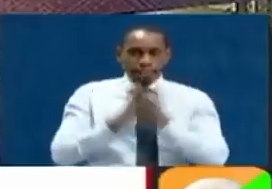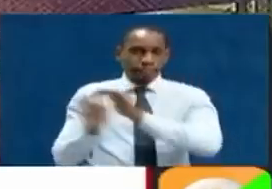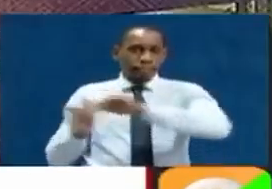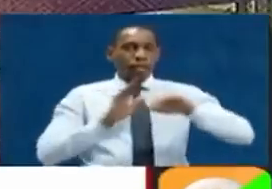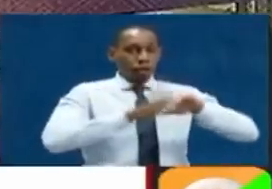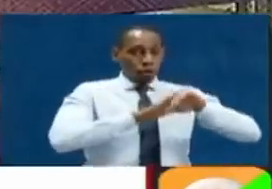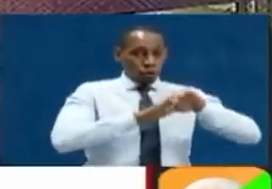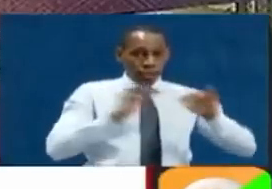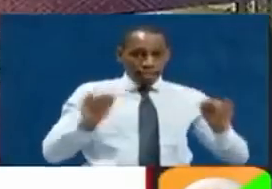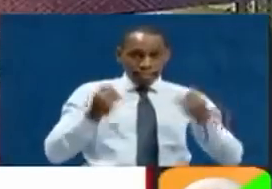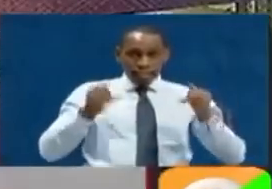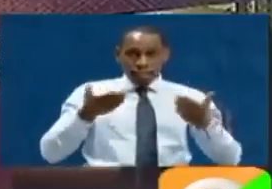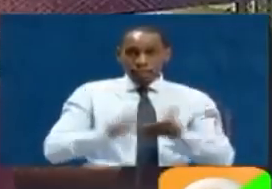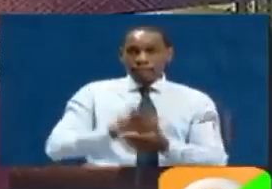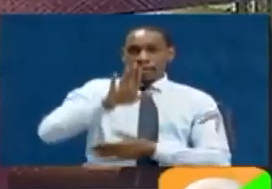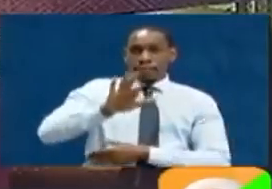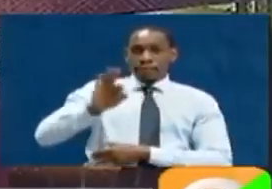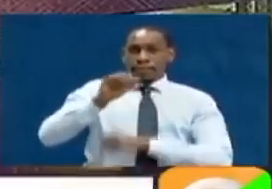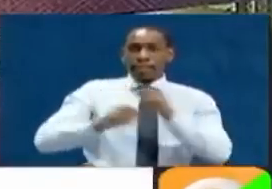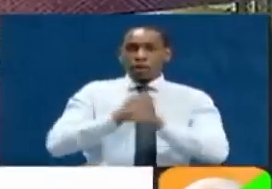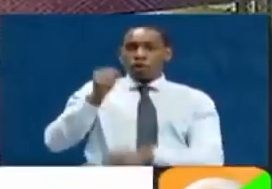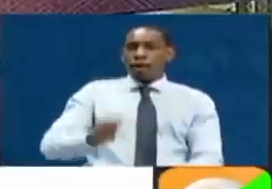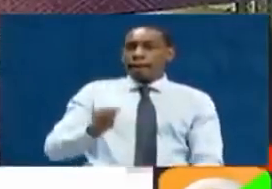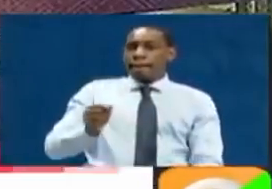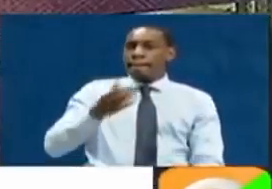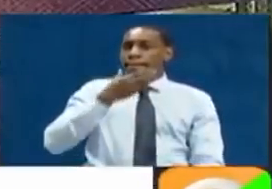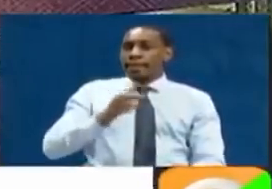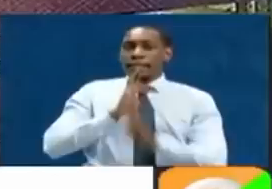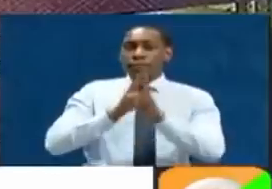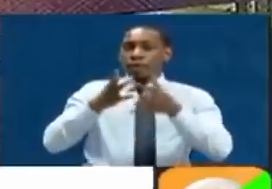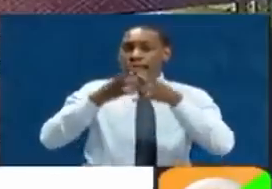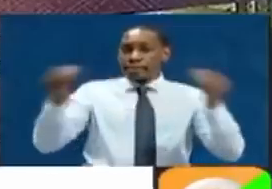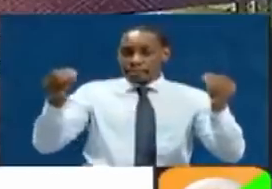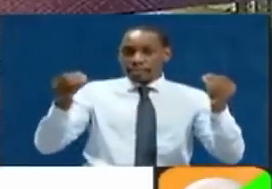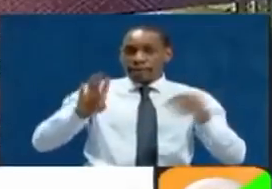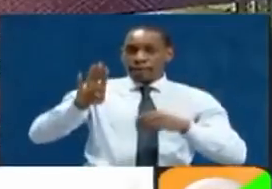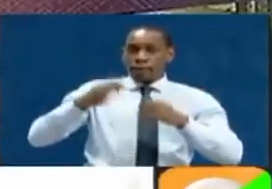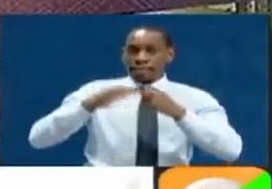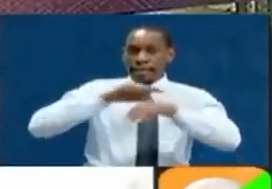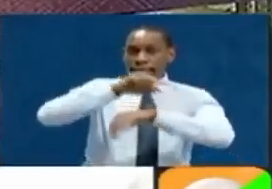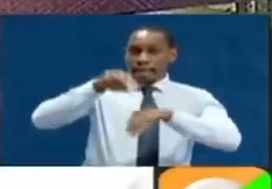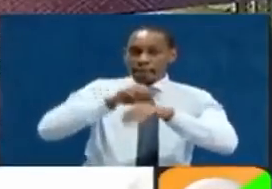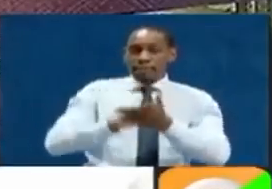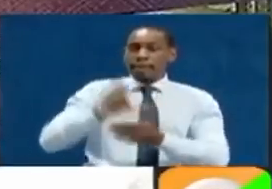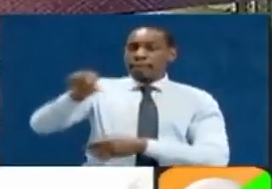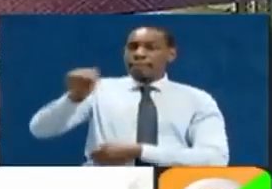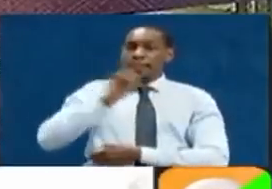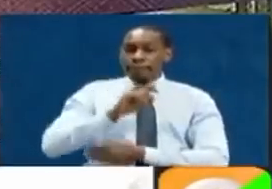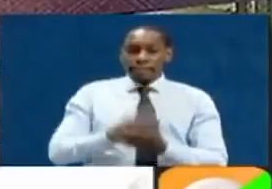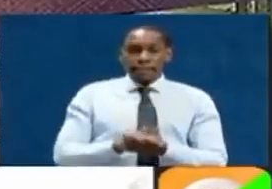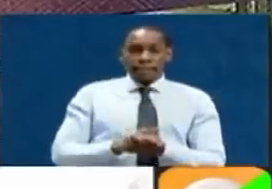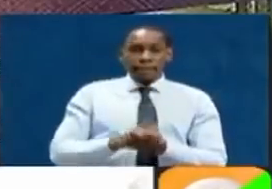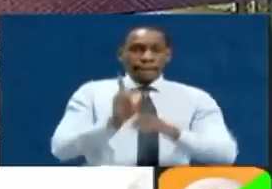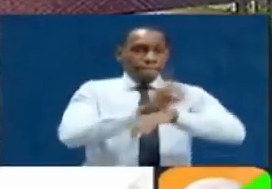some good news. A 53-year-old man who had been reported missing for 48 hours has been found. And